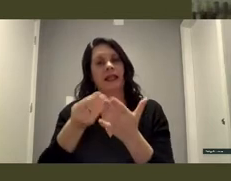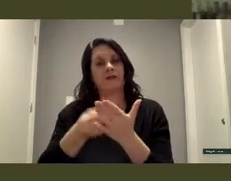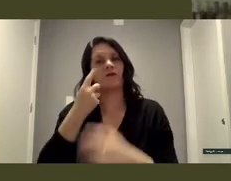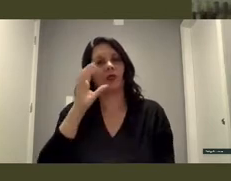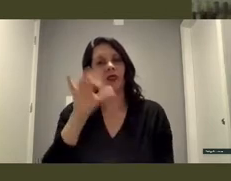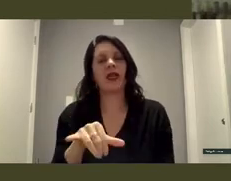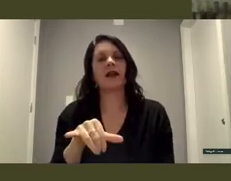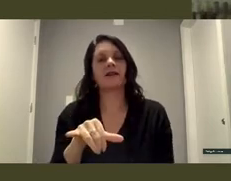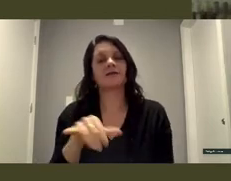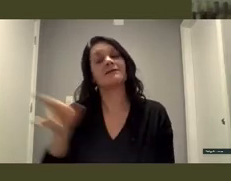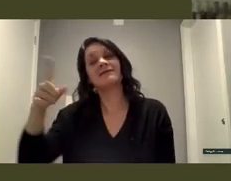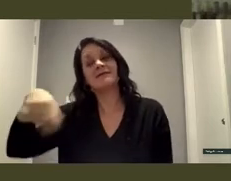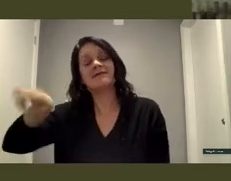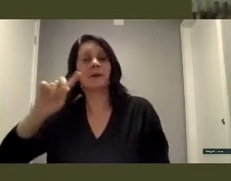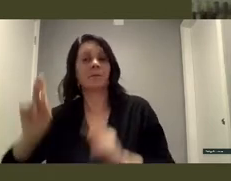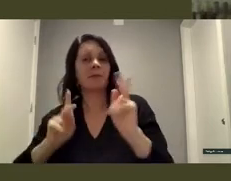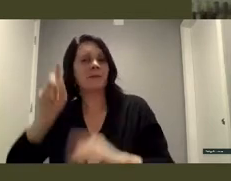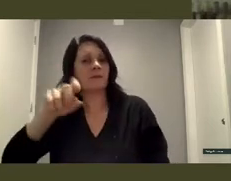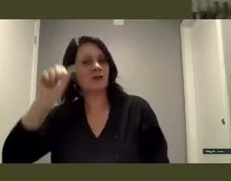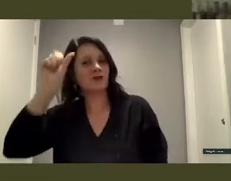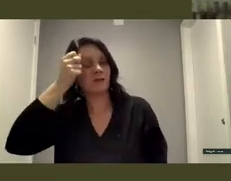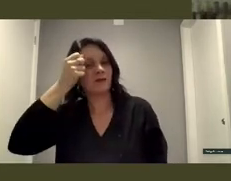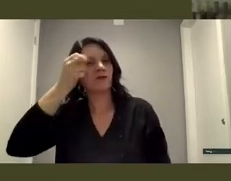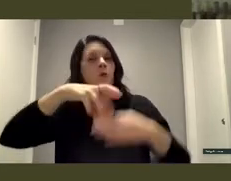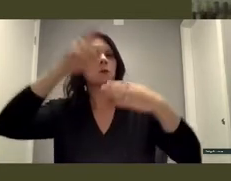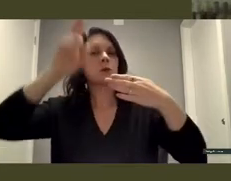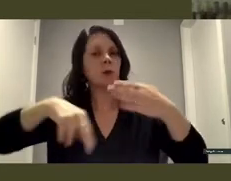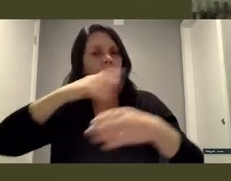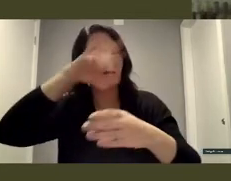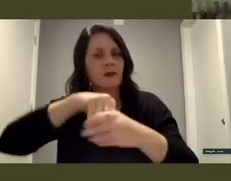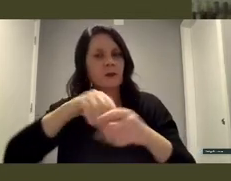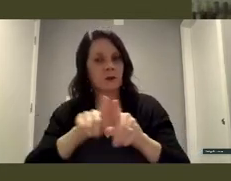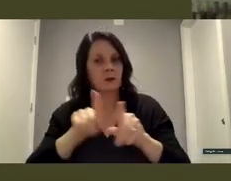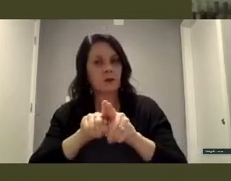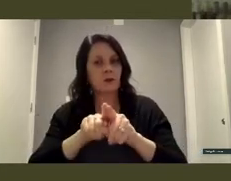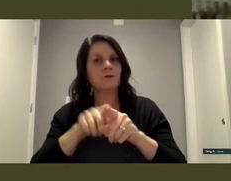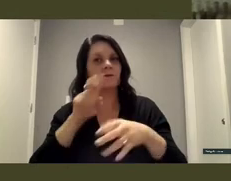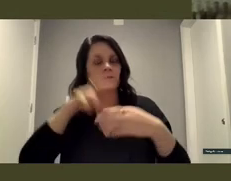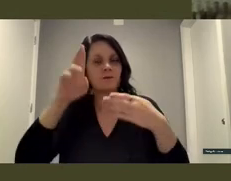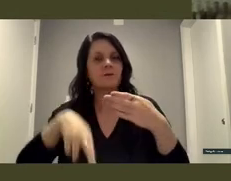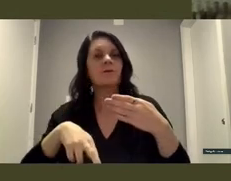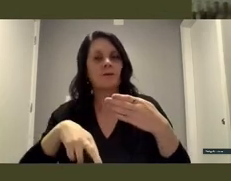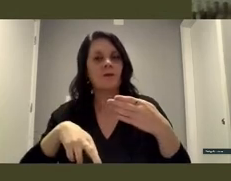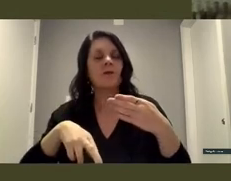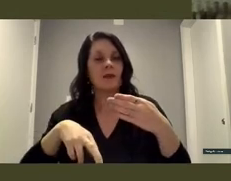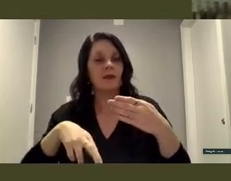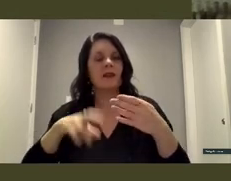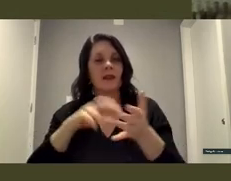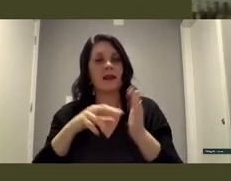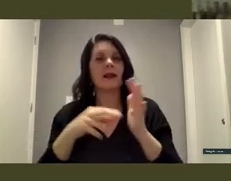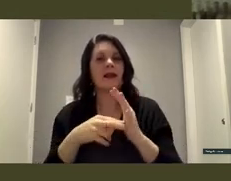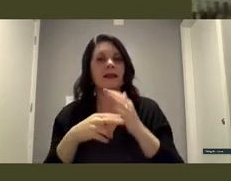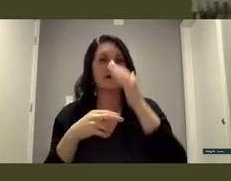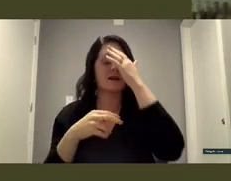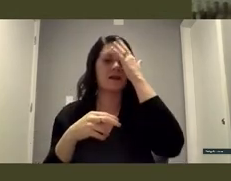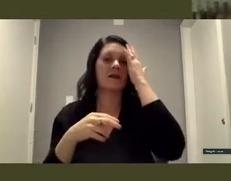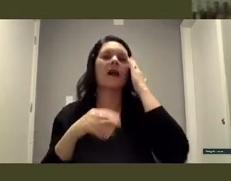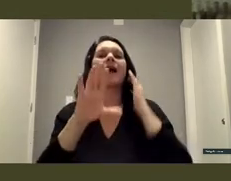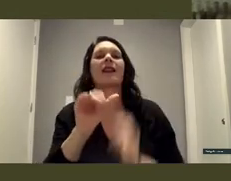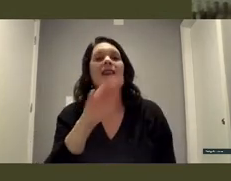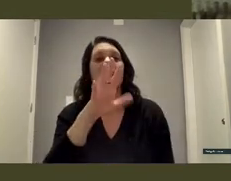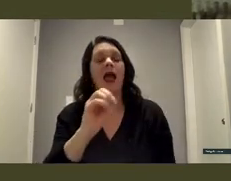not forget that the results part of it. I think we should equally demand what are the sort of results that climate financing